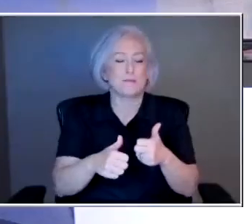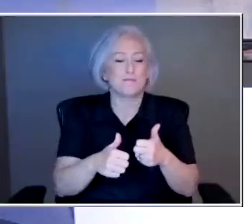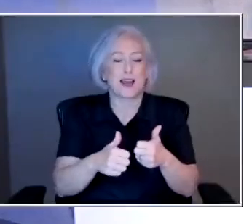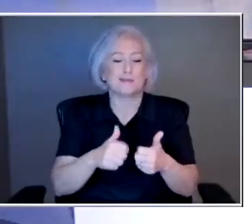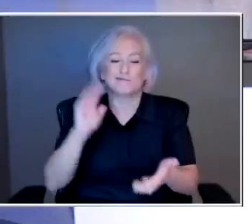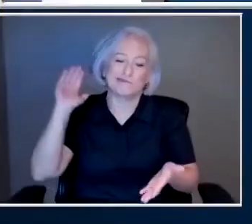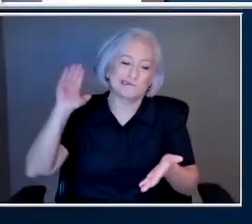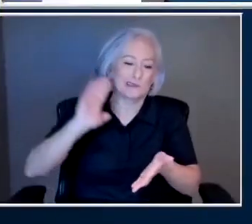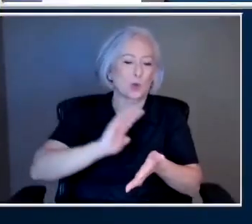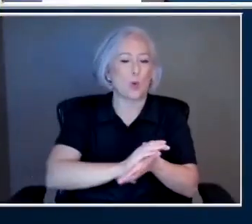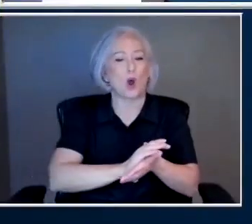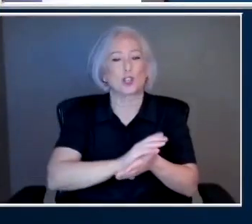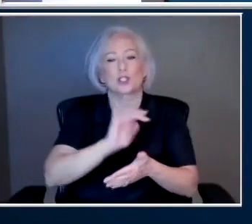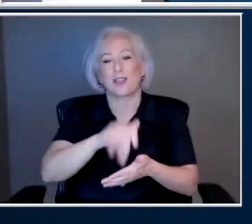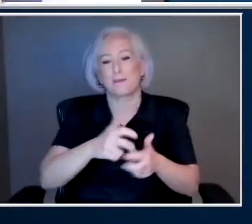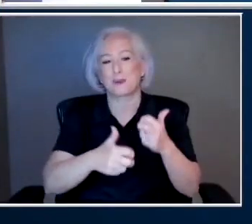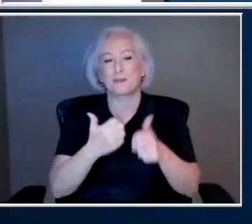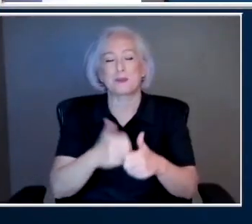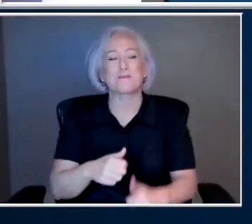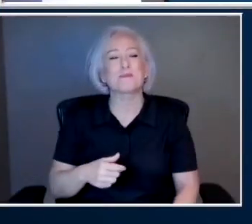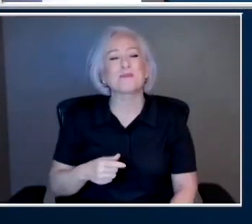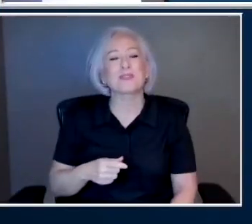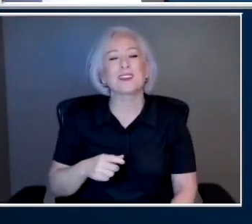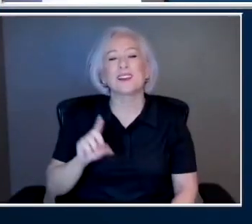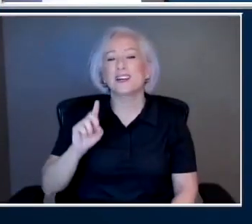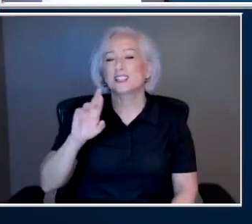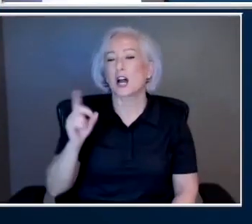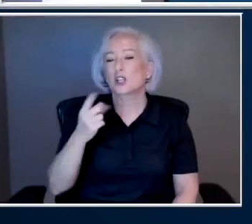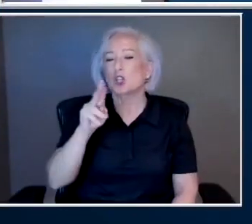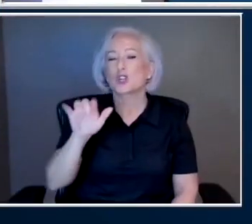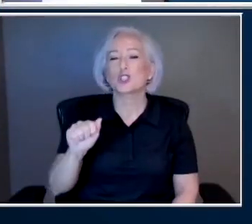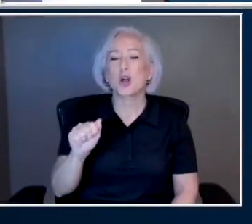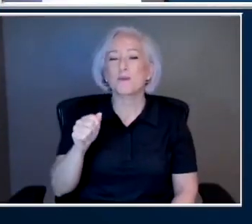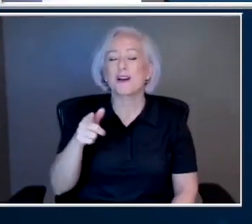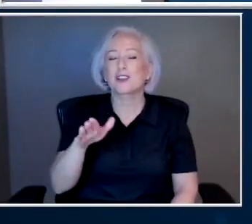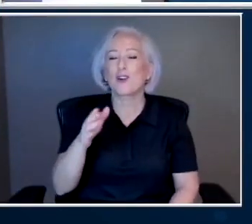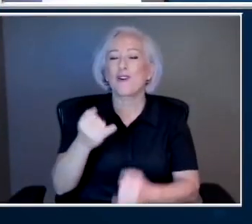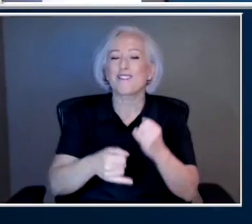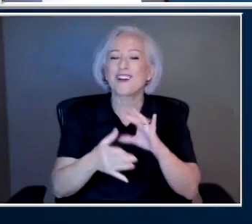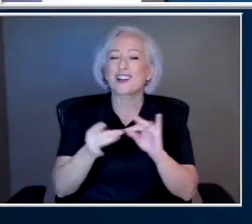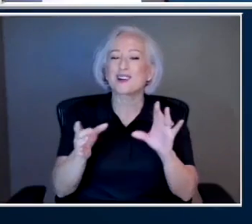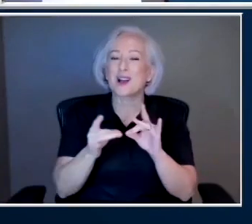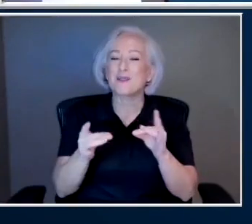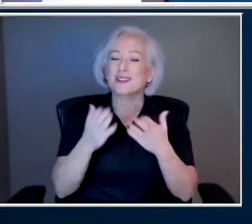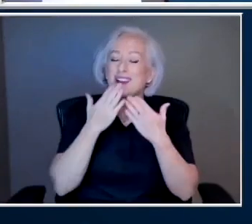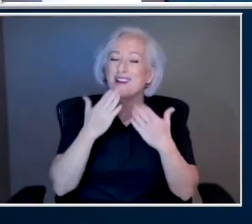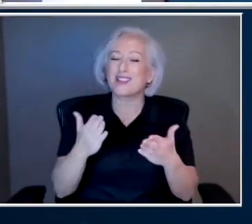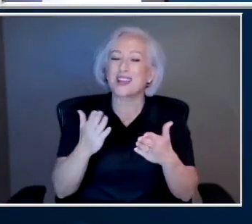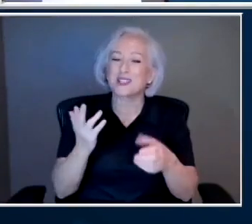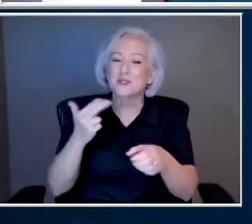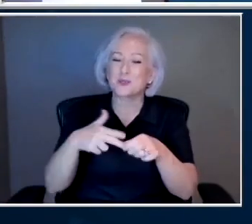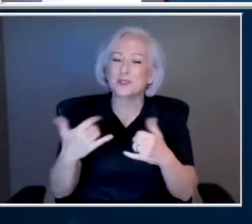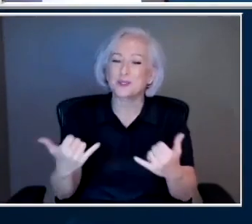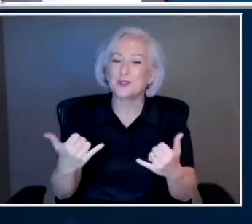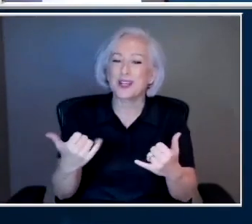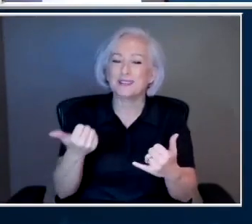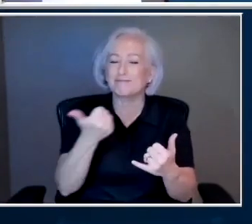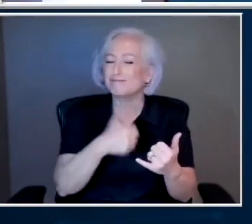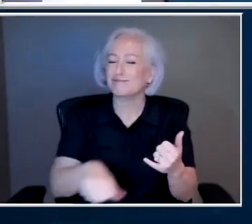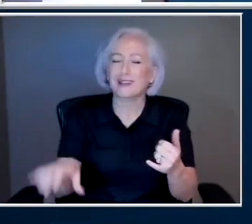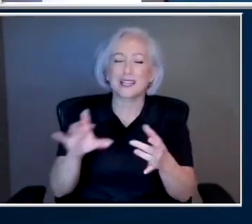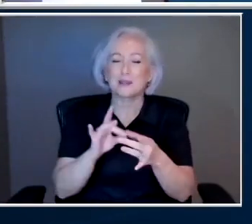takeaways today. I'm going to start with Dr. Sharma. Dr. Sharma, great to have you. Just any message you want. What's the